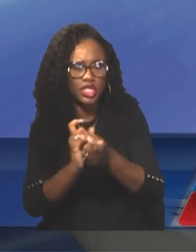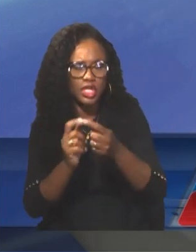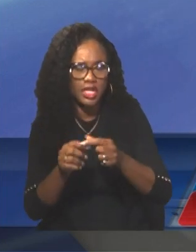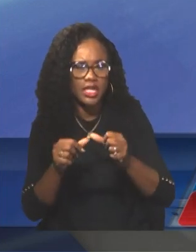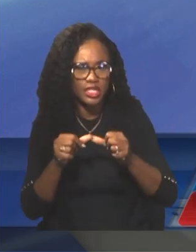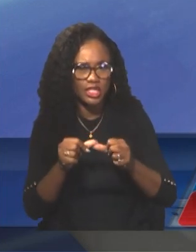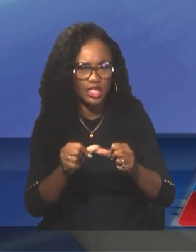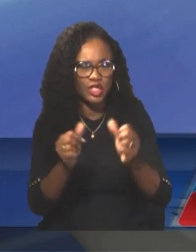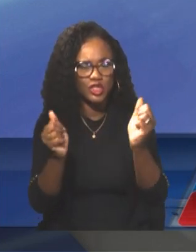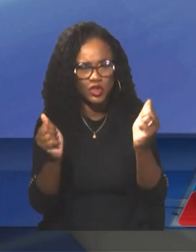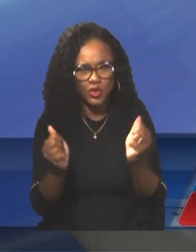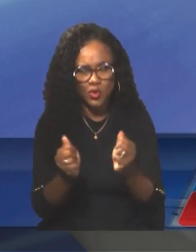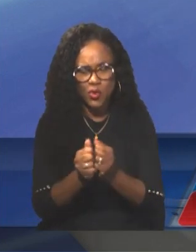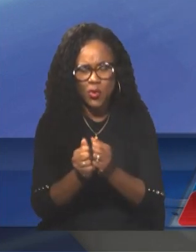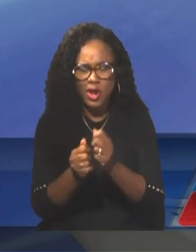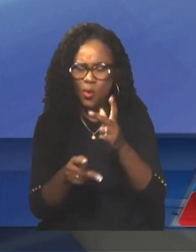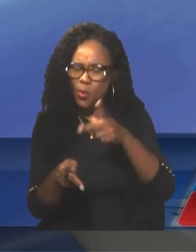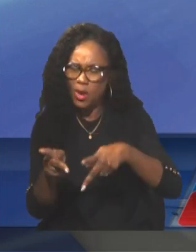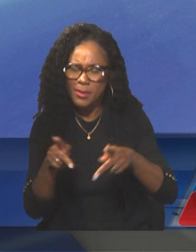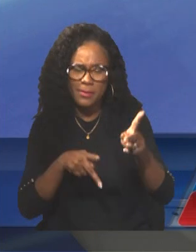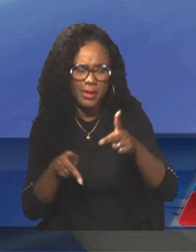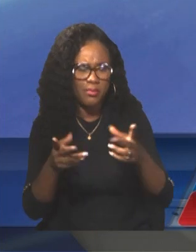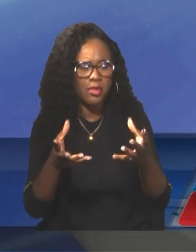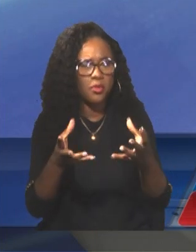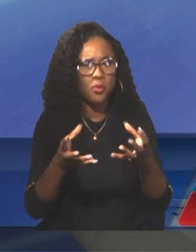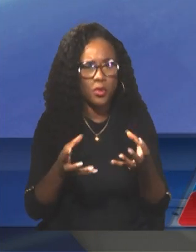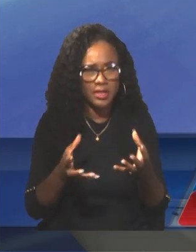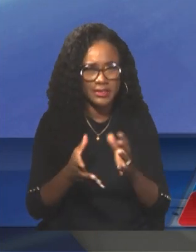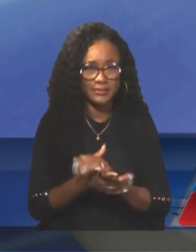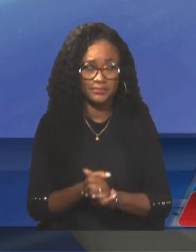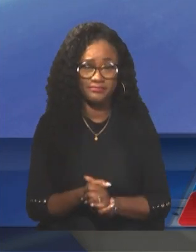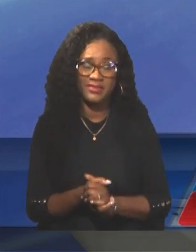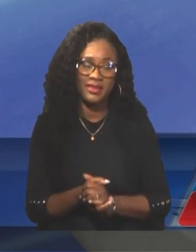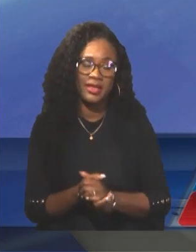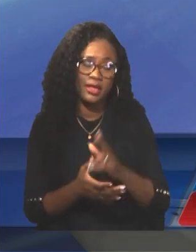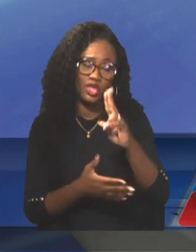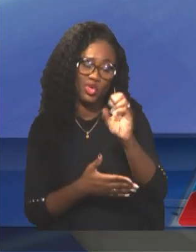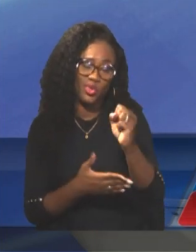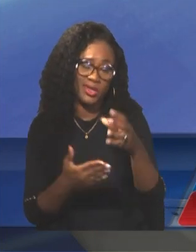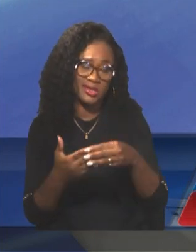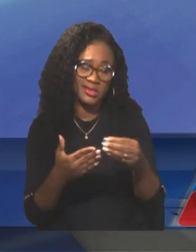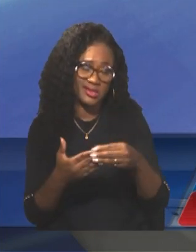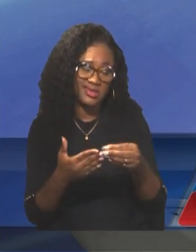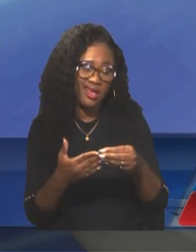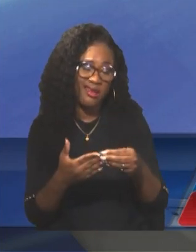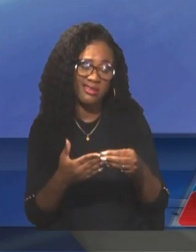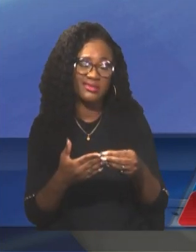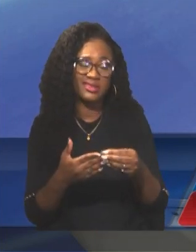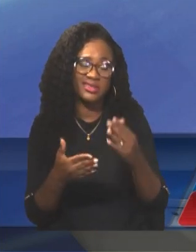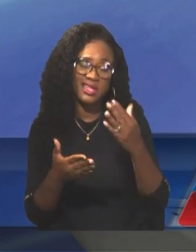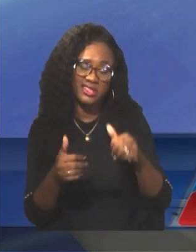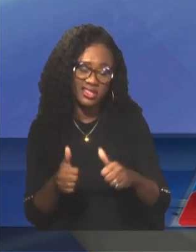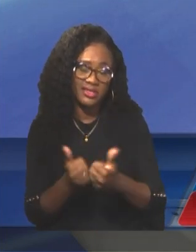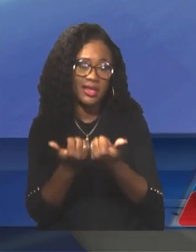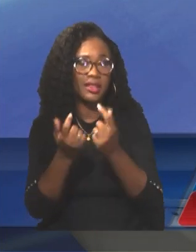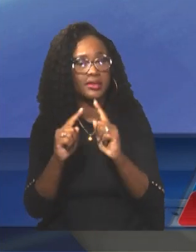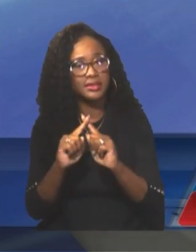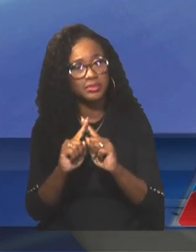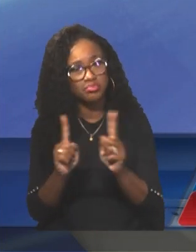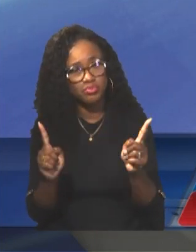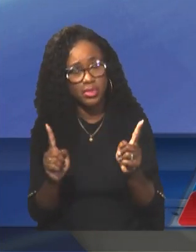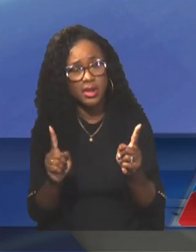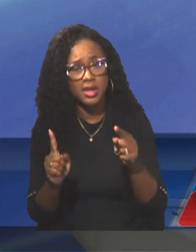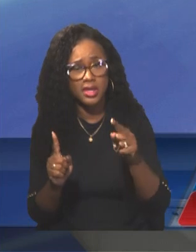with the tastes of its clients year-round. And while foreign exchange might be one thing hindering its expansion, Central